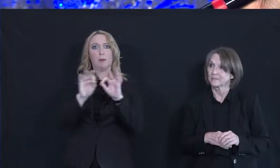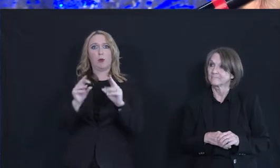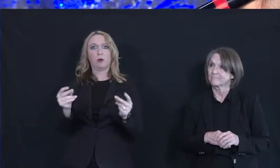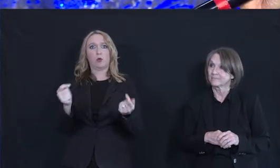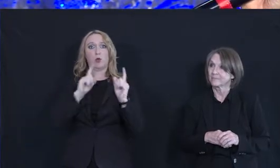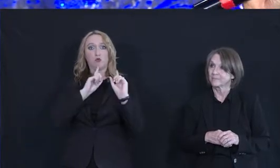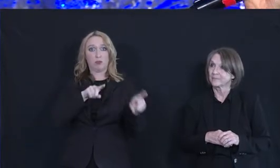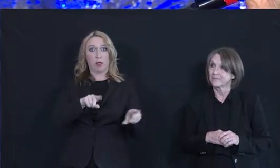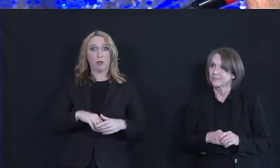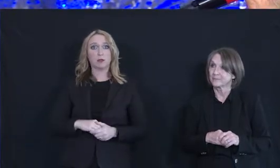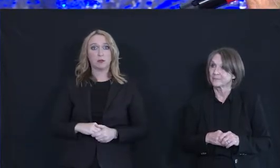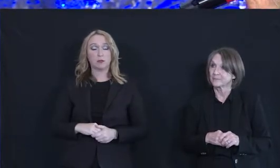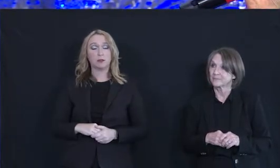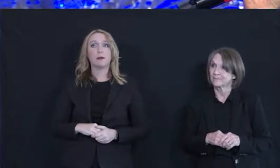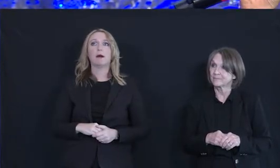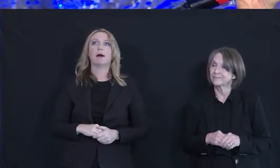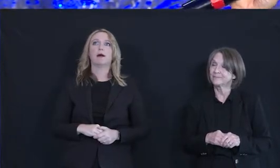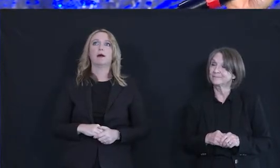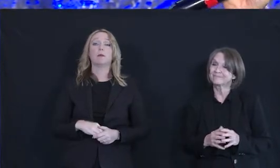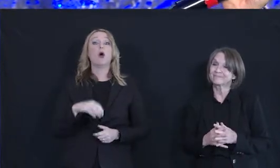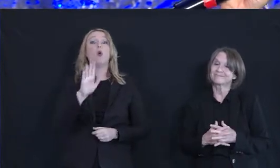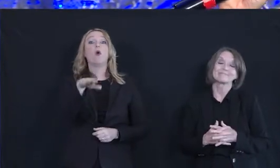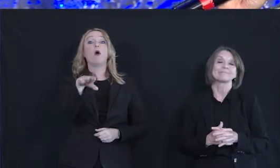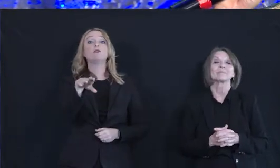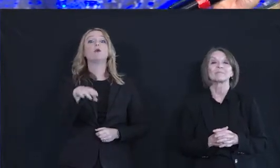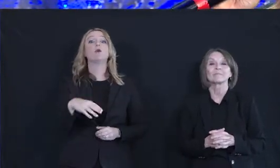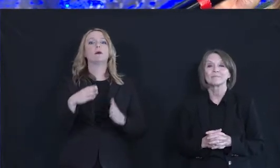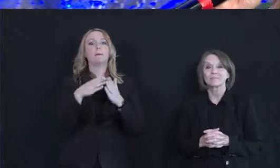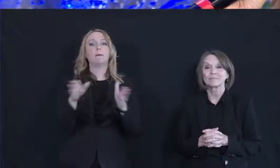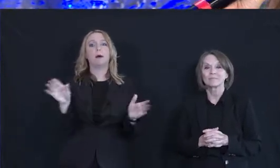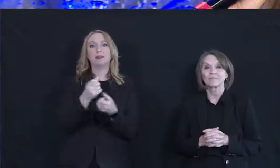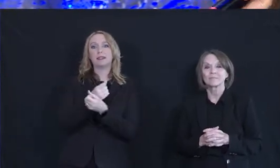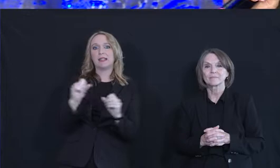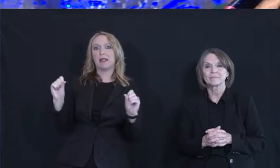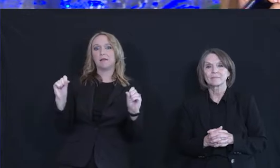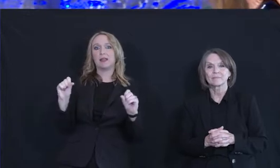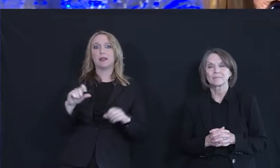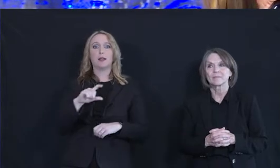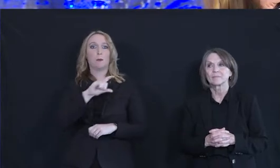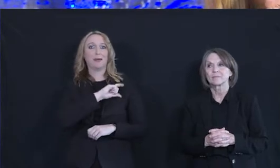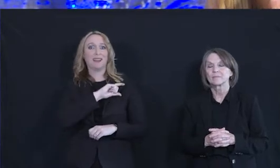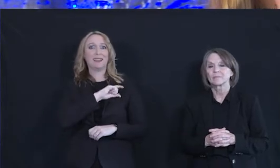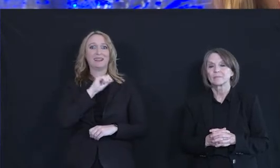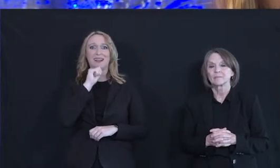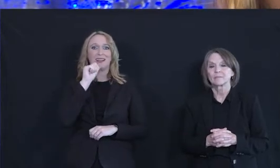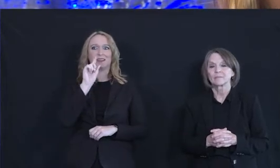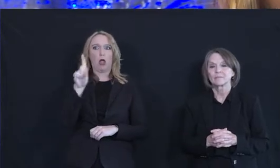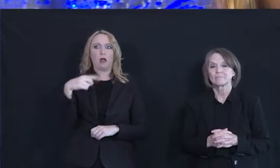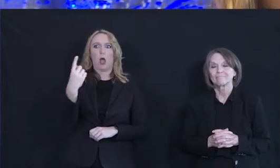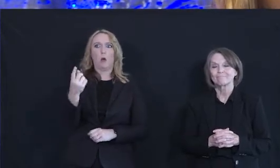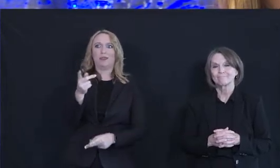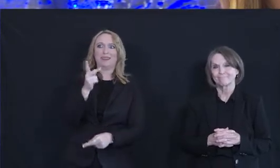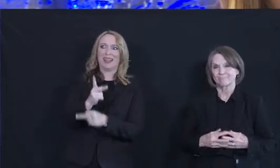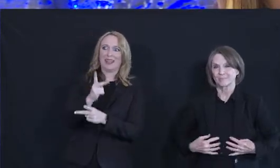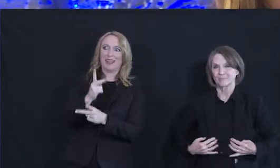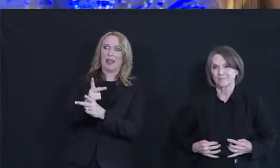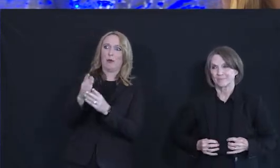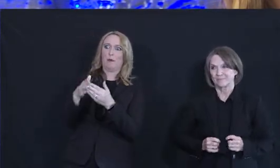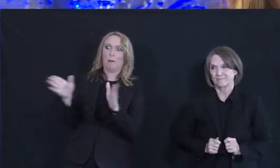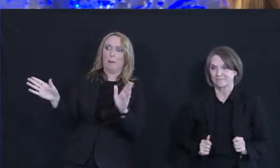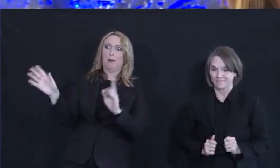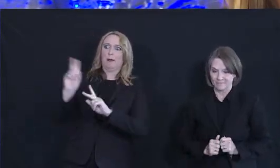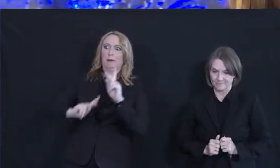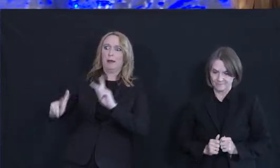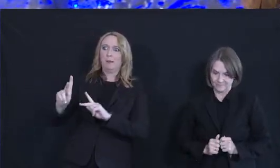are investments in this budget and then by the way everything Public Safety and police policing is not just Public Safety together you also have other